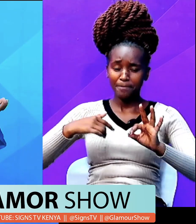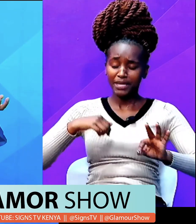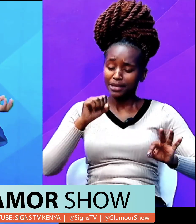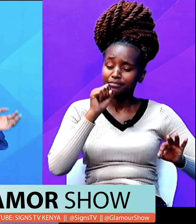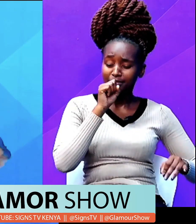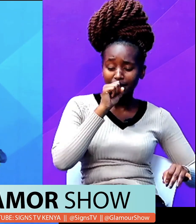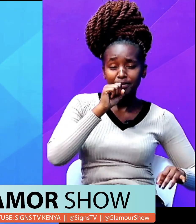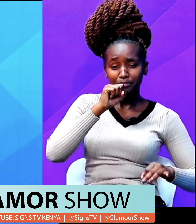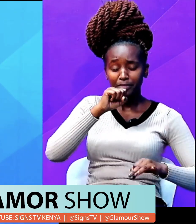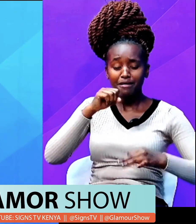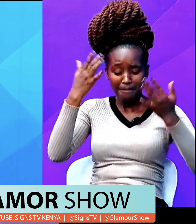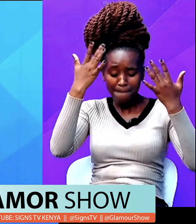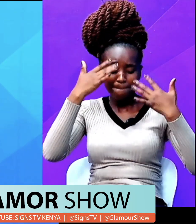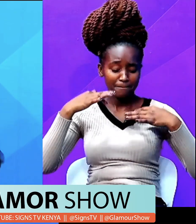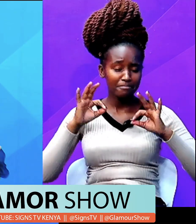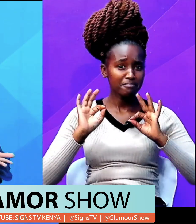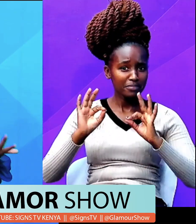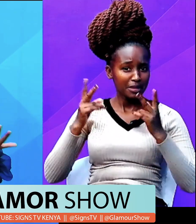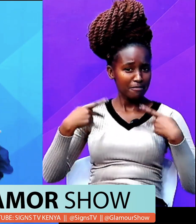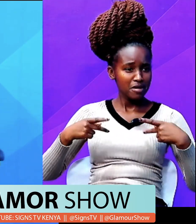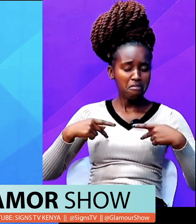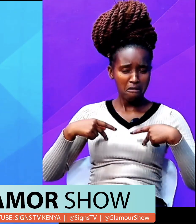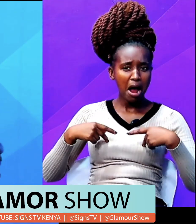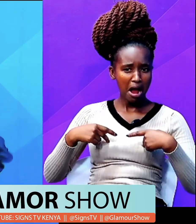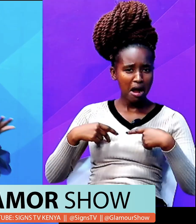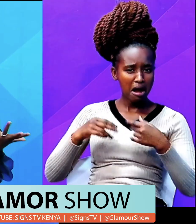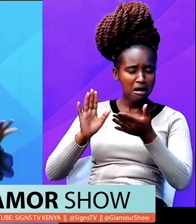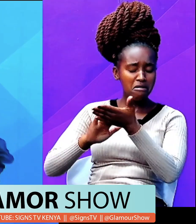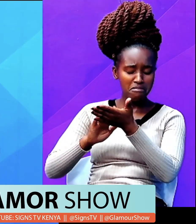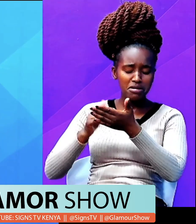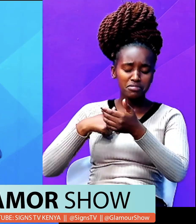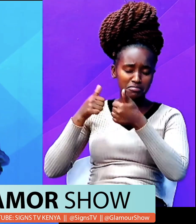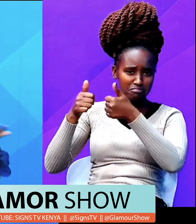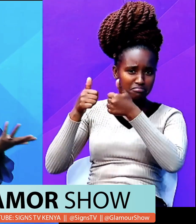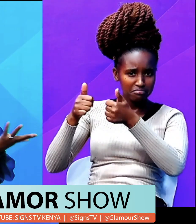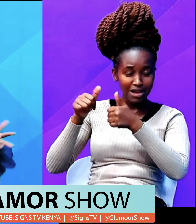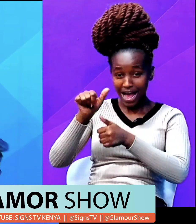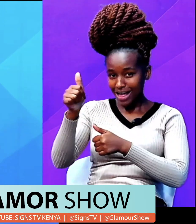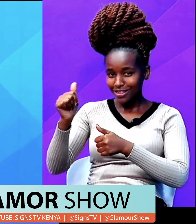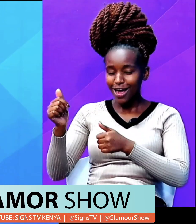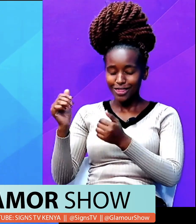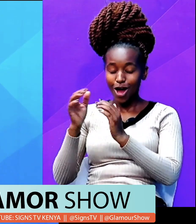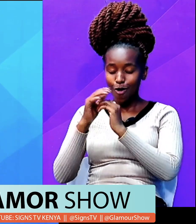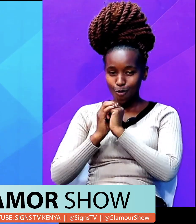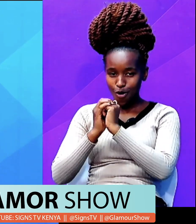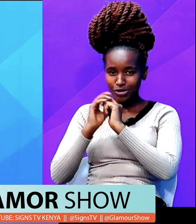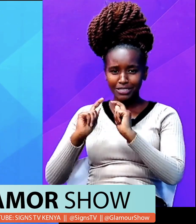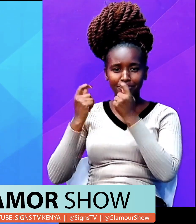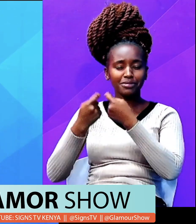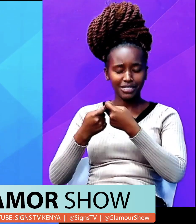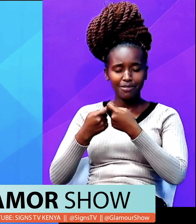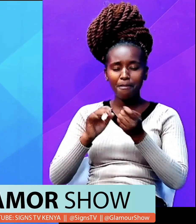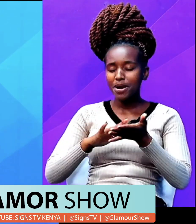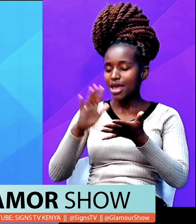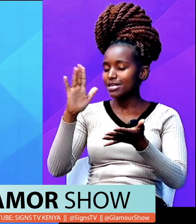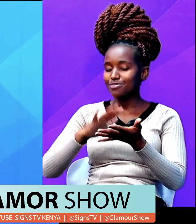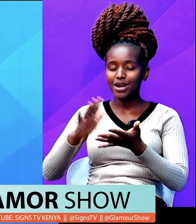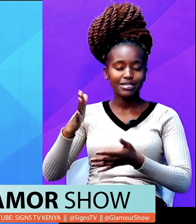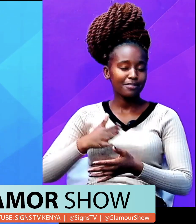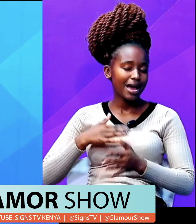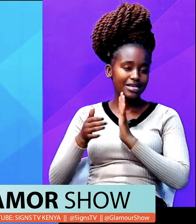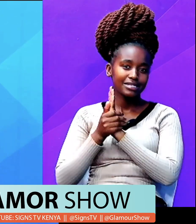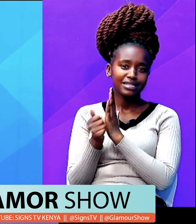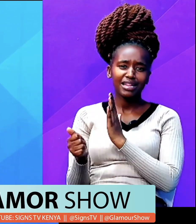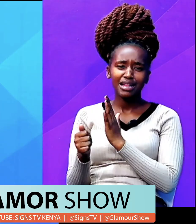get compliments from my fellow worship team. They will be like, Caren, where do you get